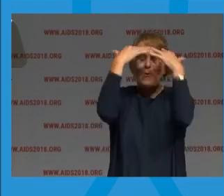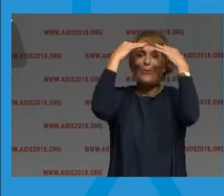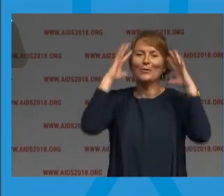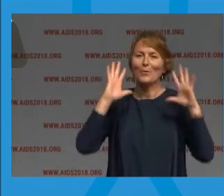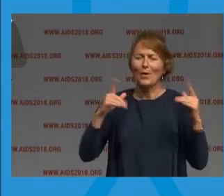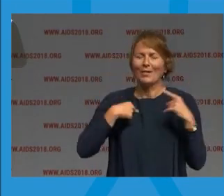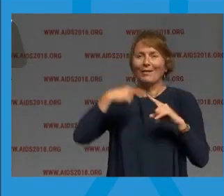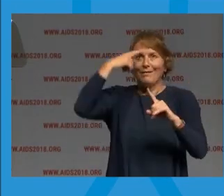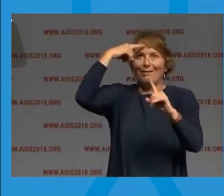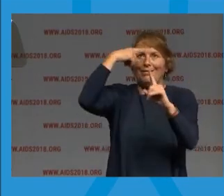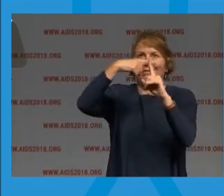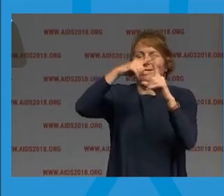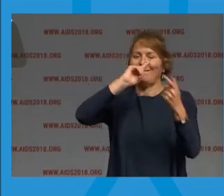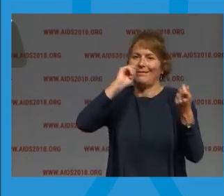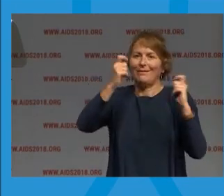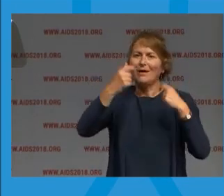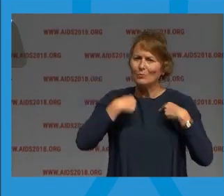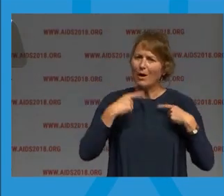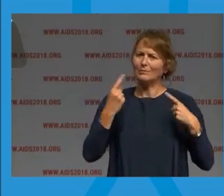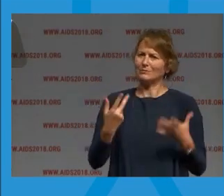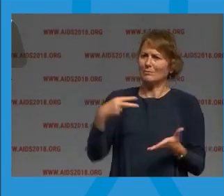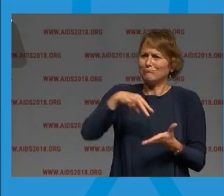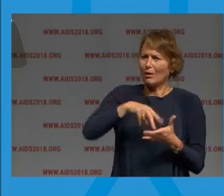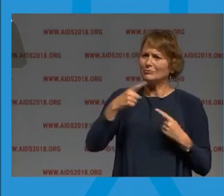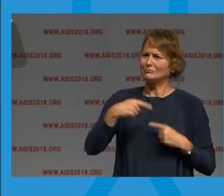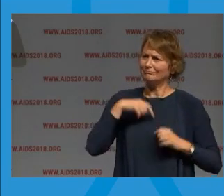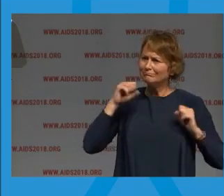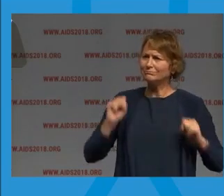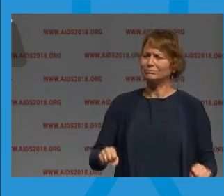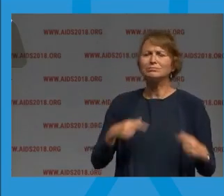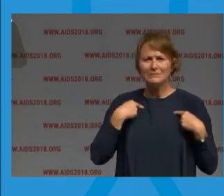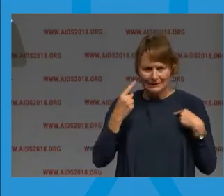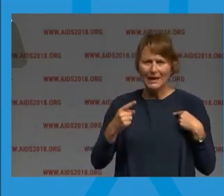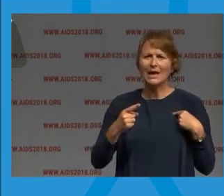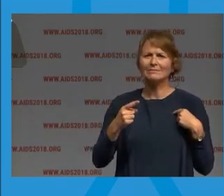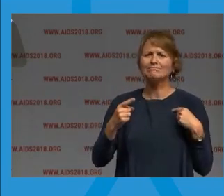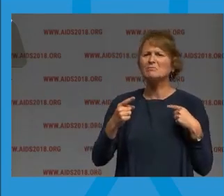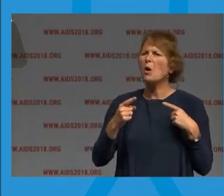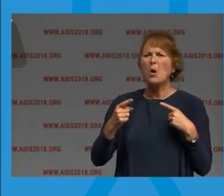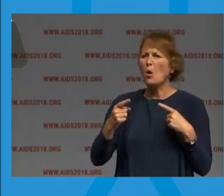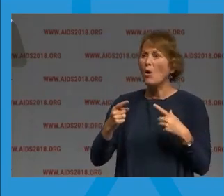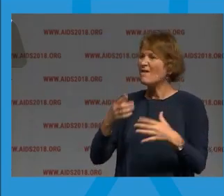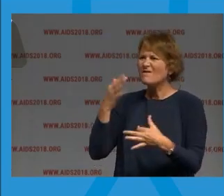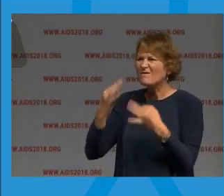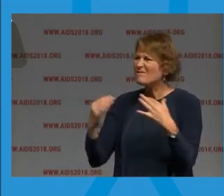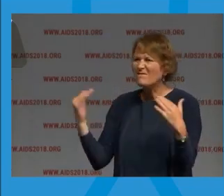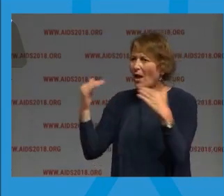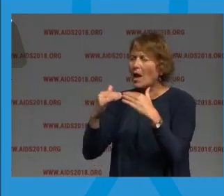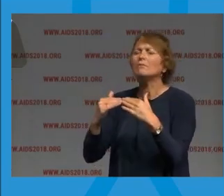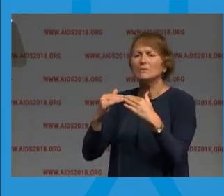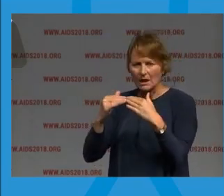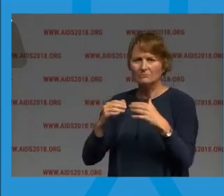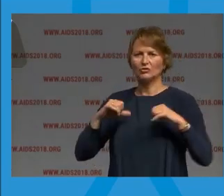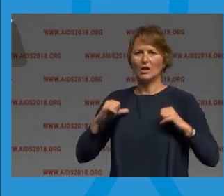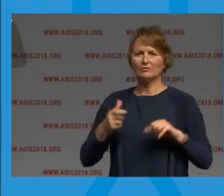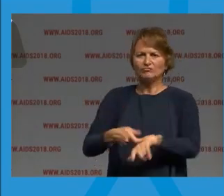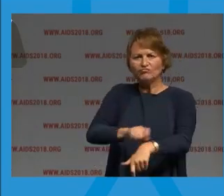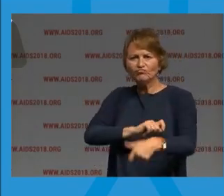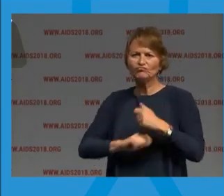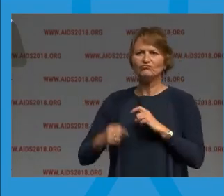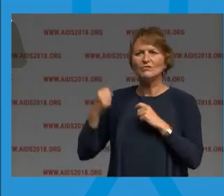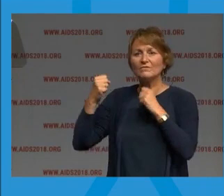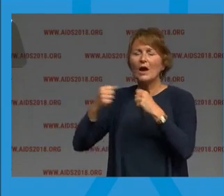positions, our privilege, and our influence to fight injustice. I hope we learn from the lessons